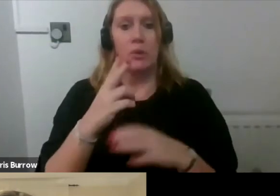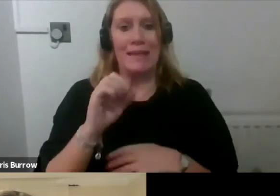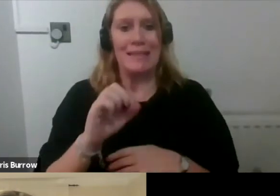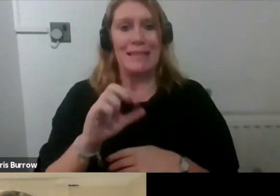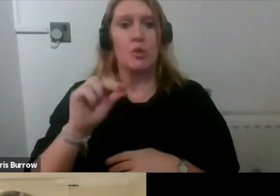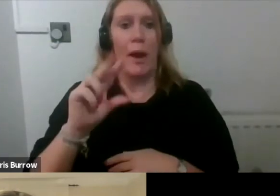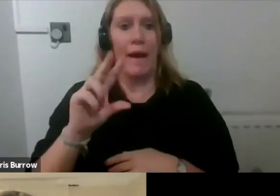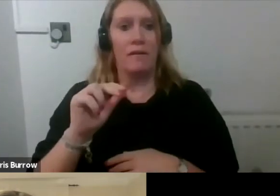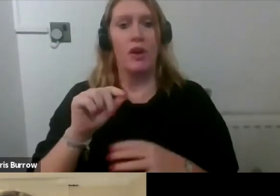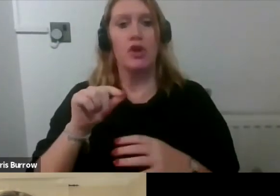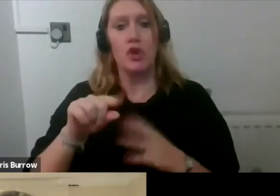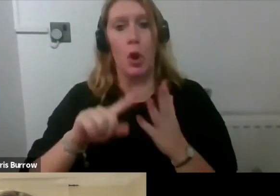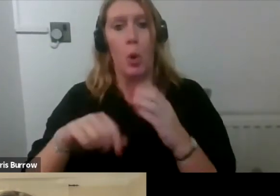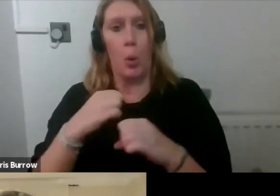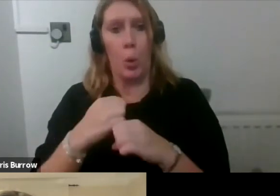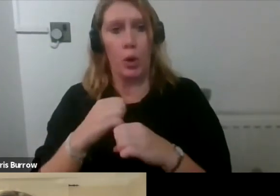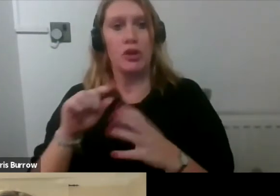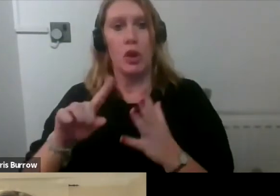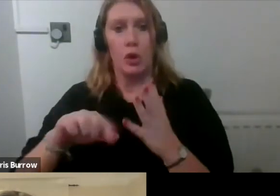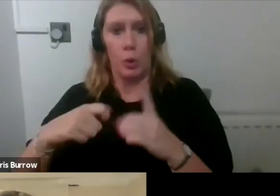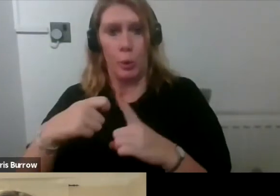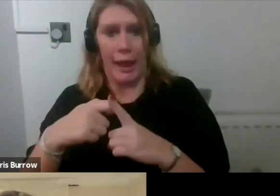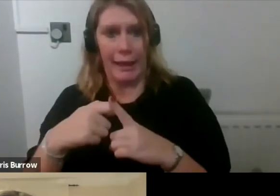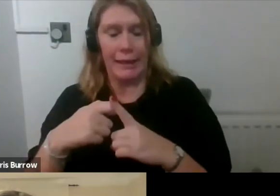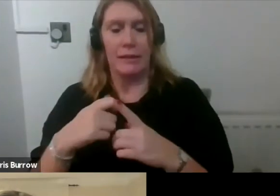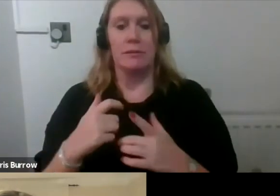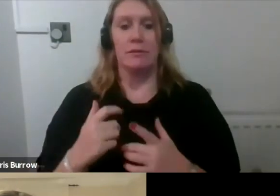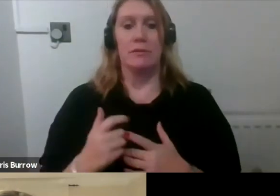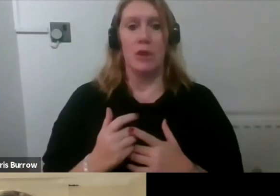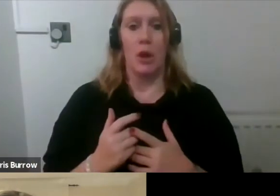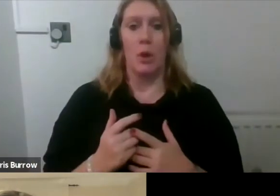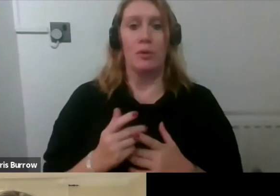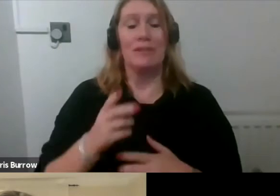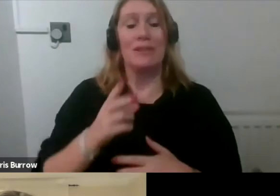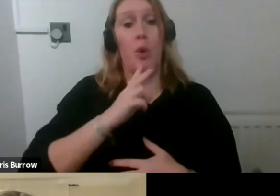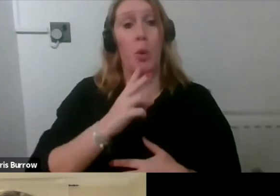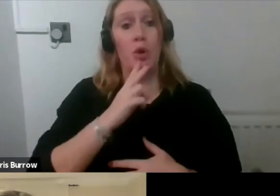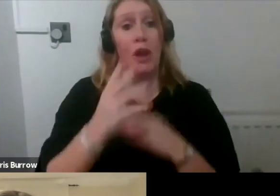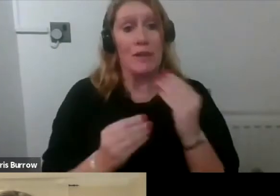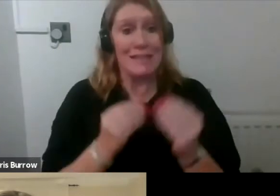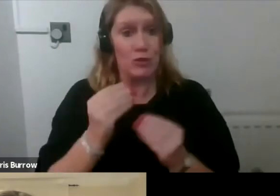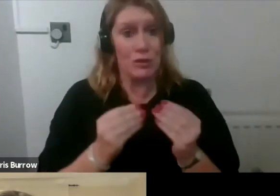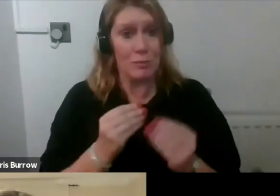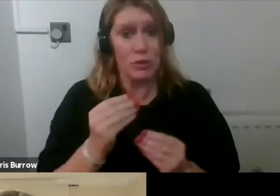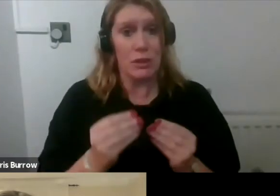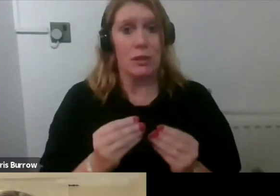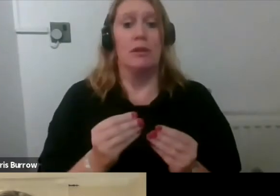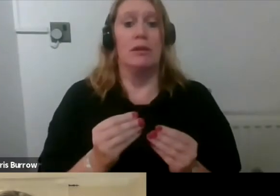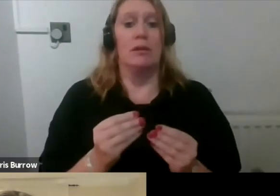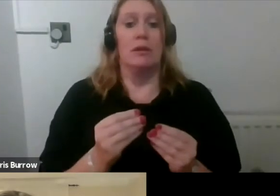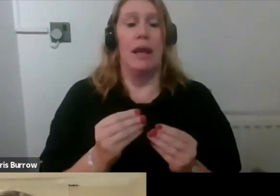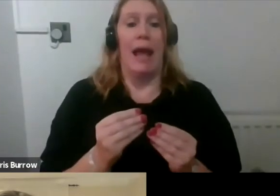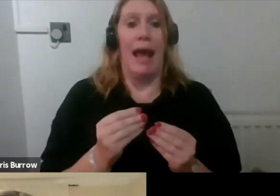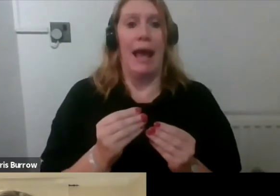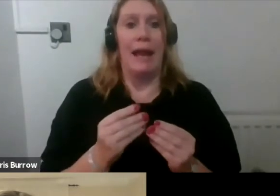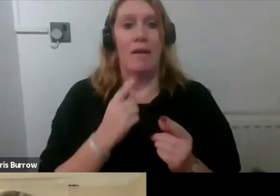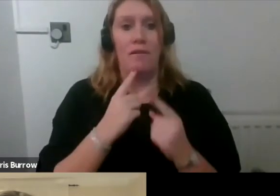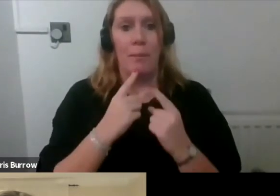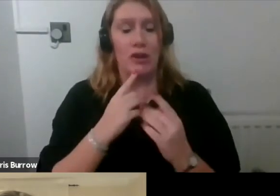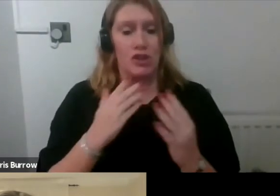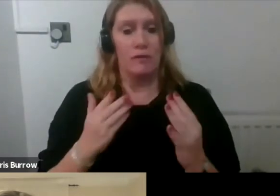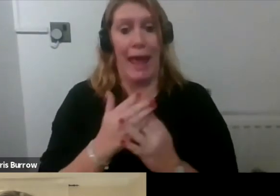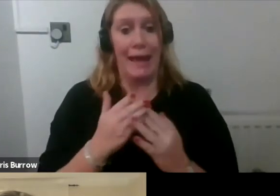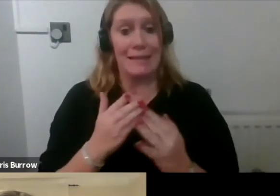www.together2012.org.uk. So, just a little bit of audio description and some information about the access. I